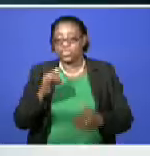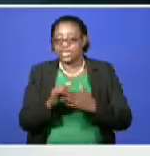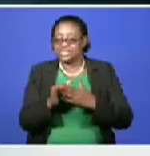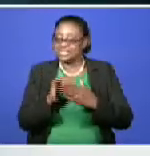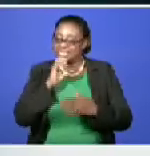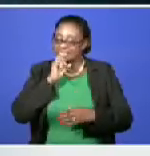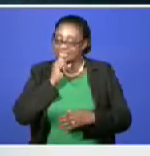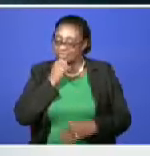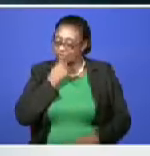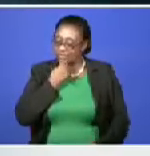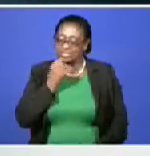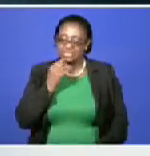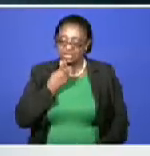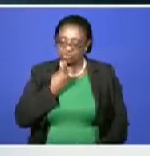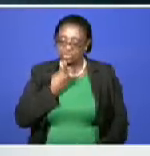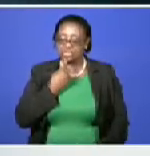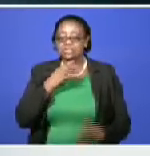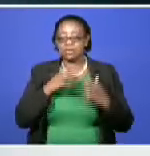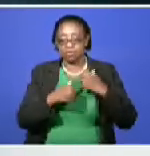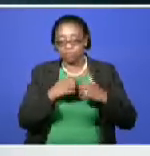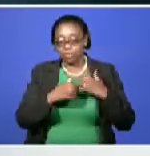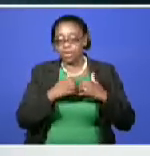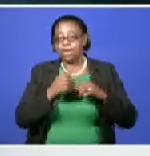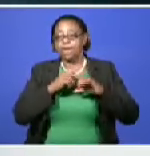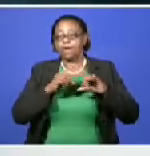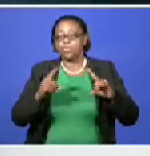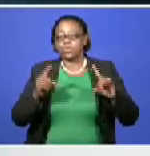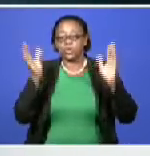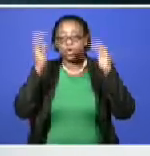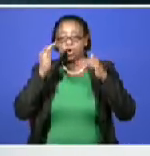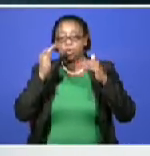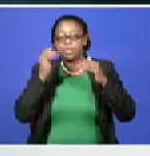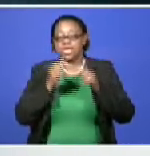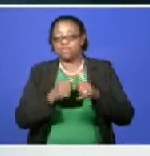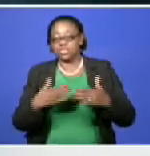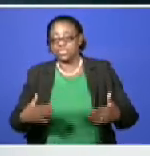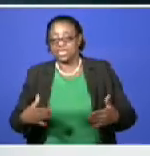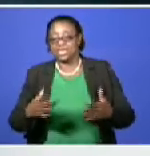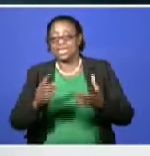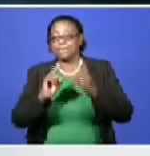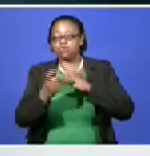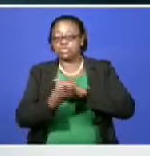delicate situation, but we hope everything can be resolved. As you